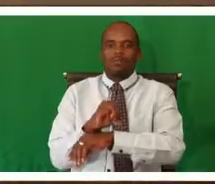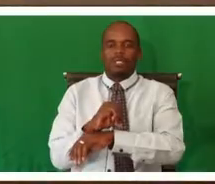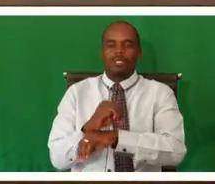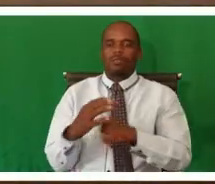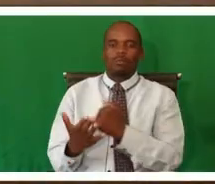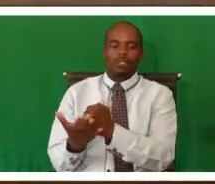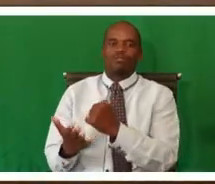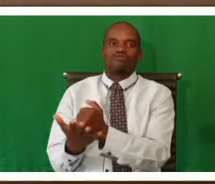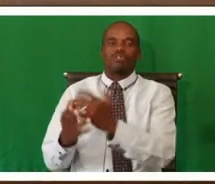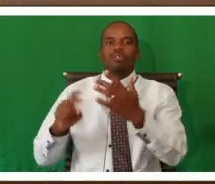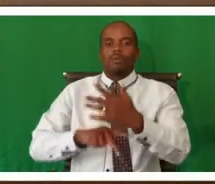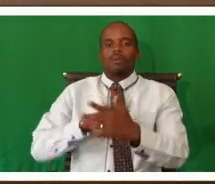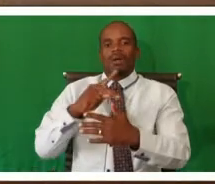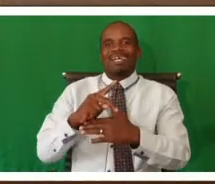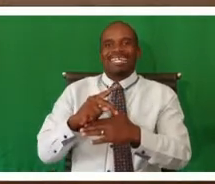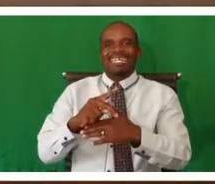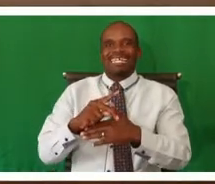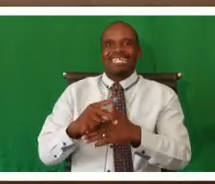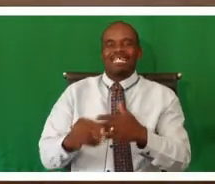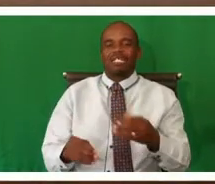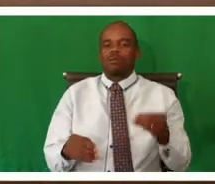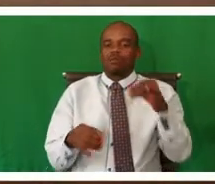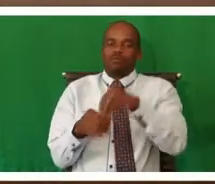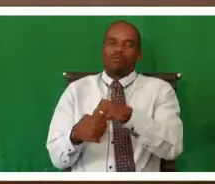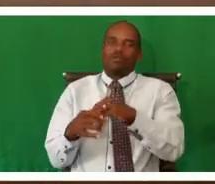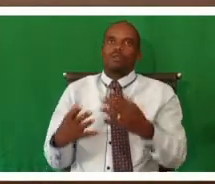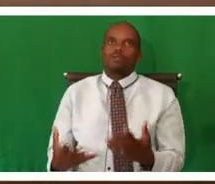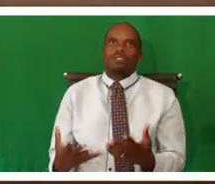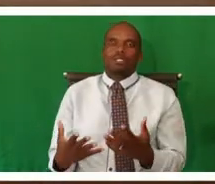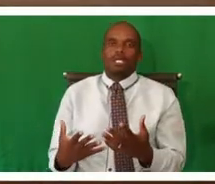The project involves constructions of